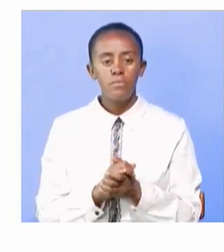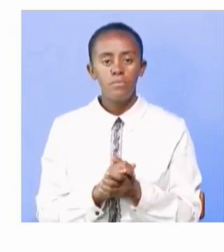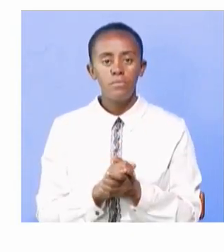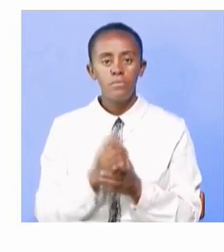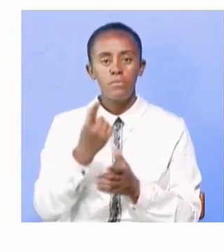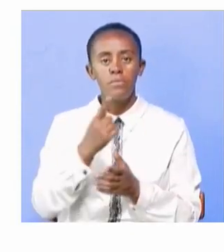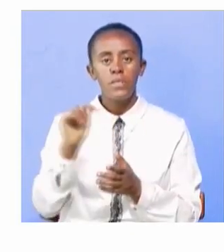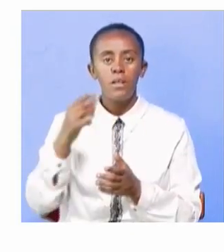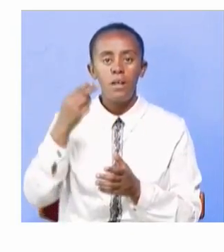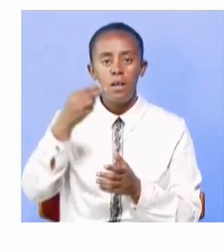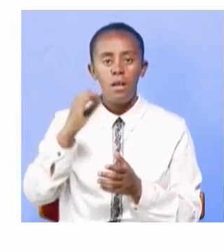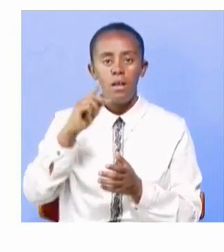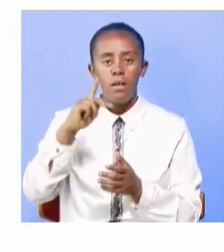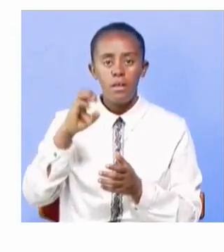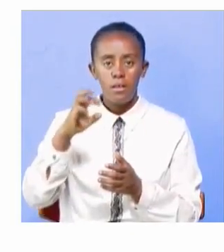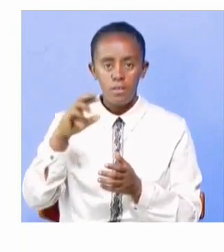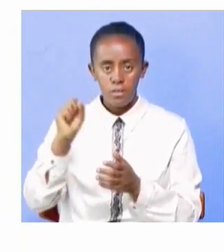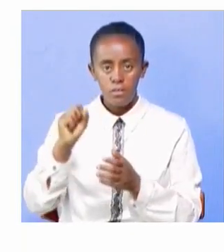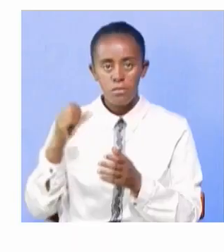The hikers